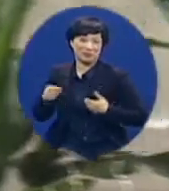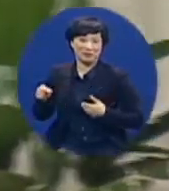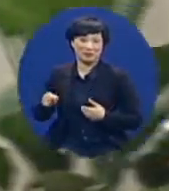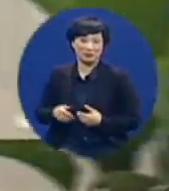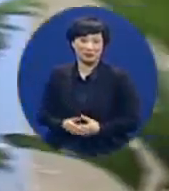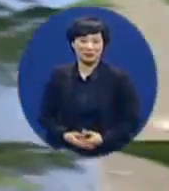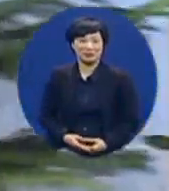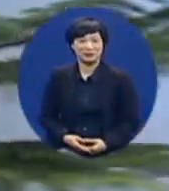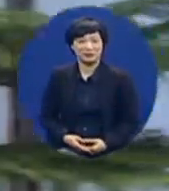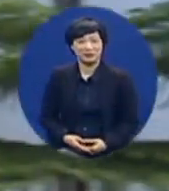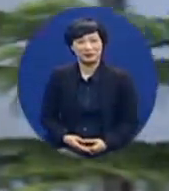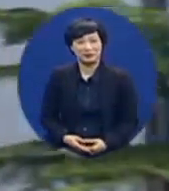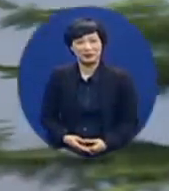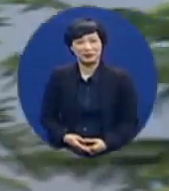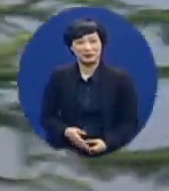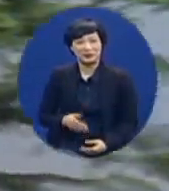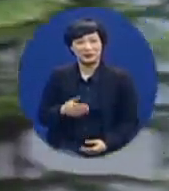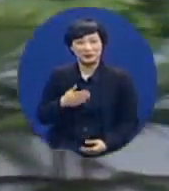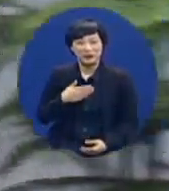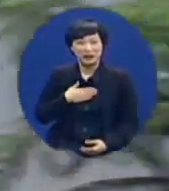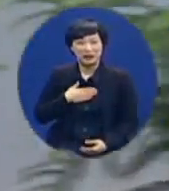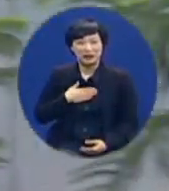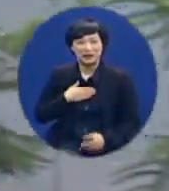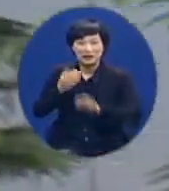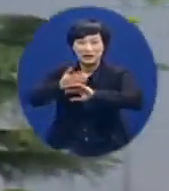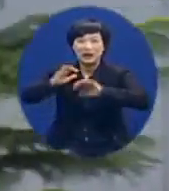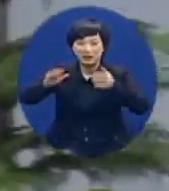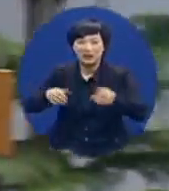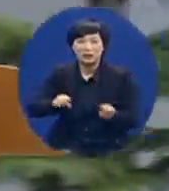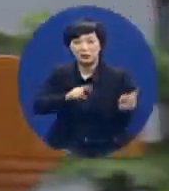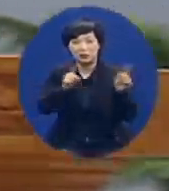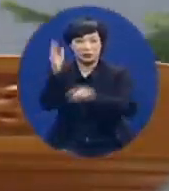nature. When I was preaching to some